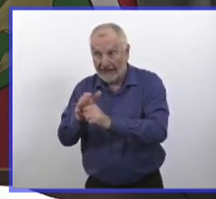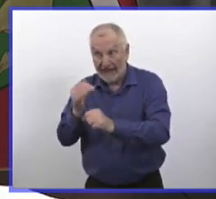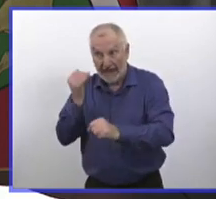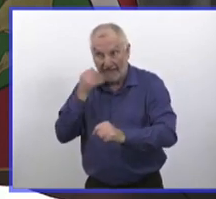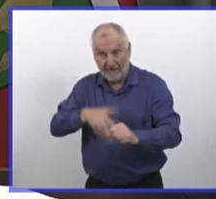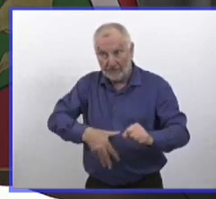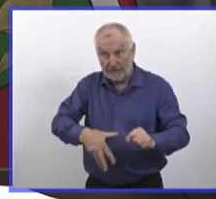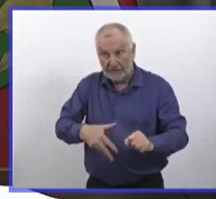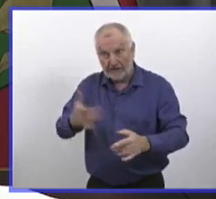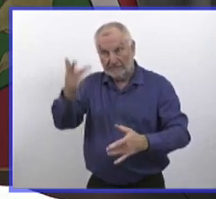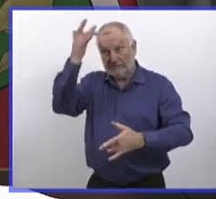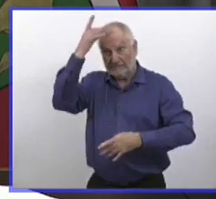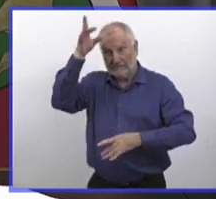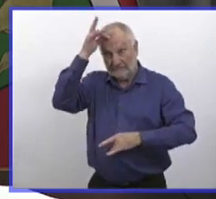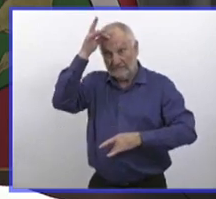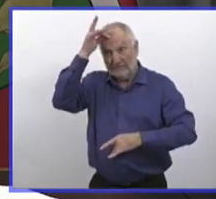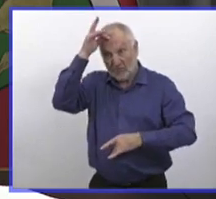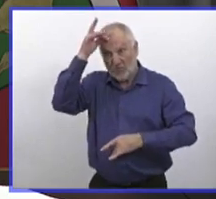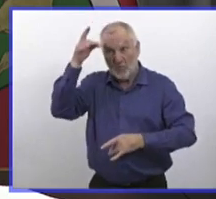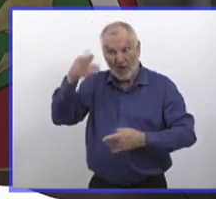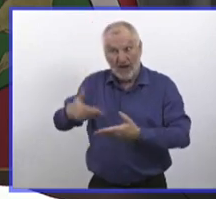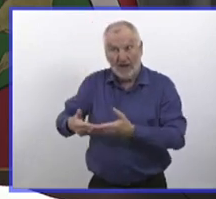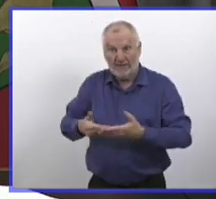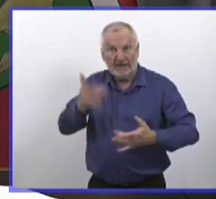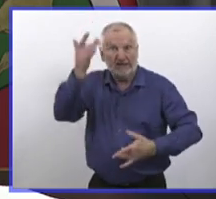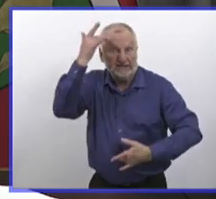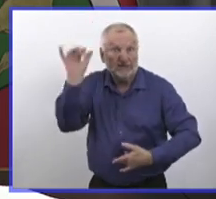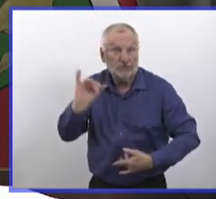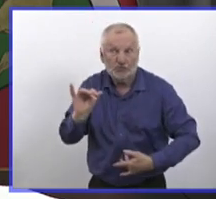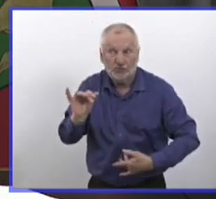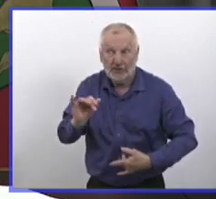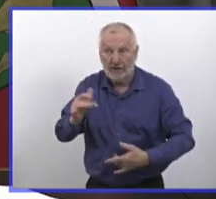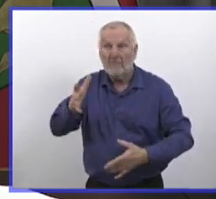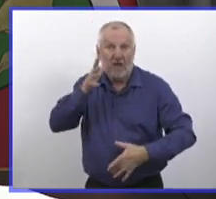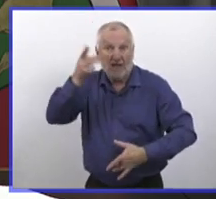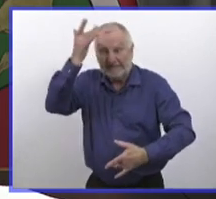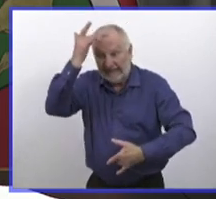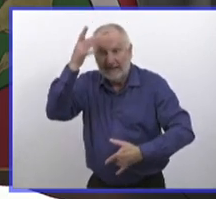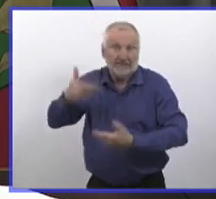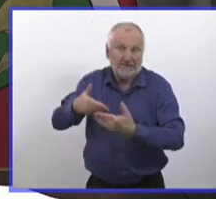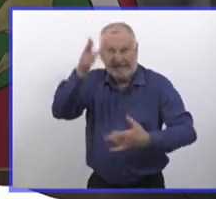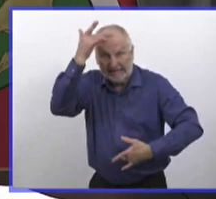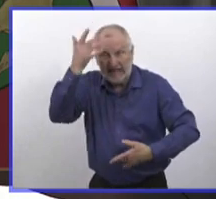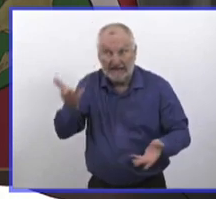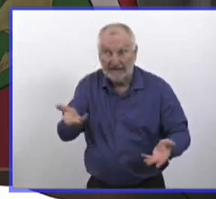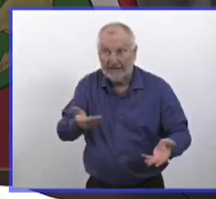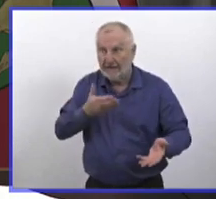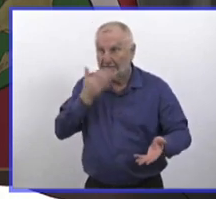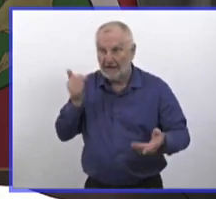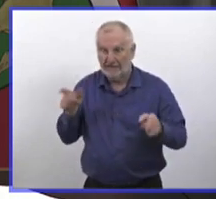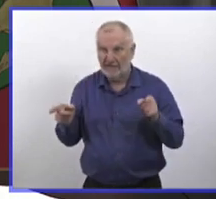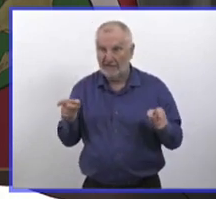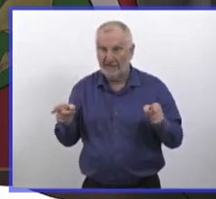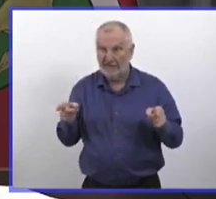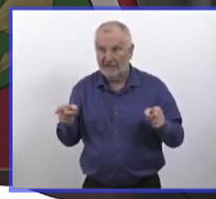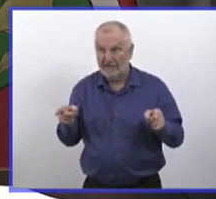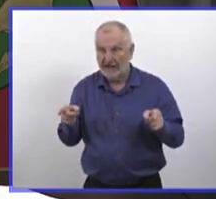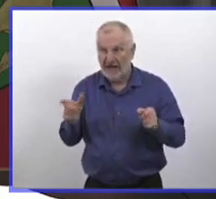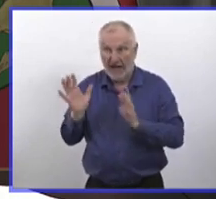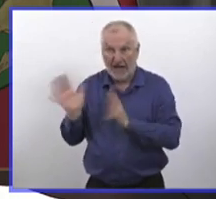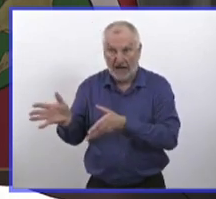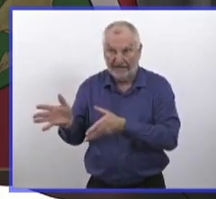the health conditions when people have them on top of the pregnancy are putting people at risk related to the